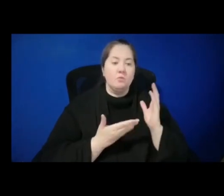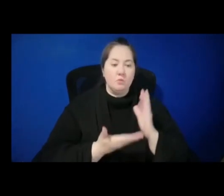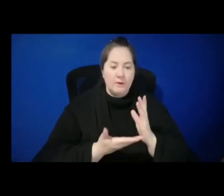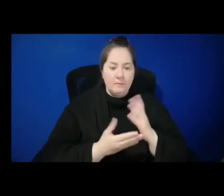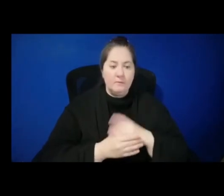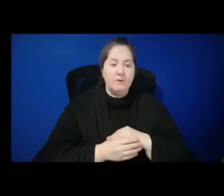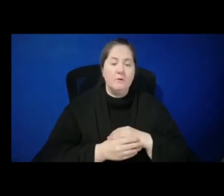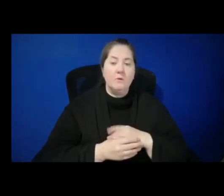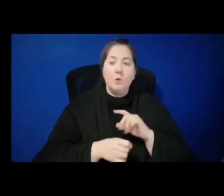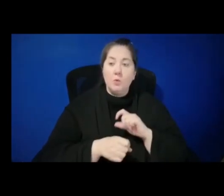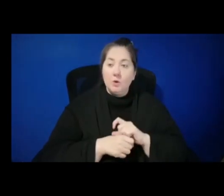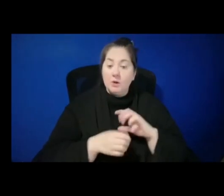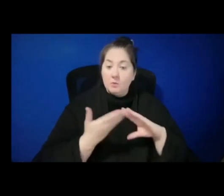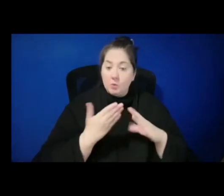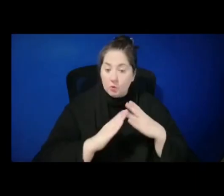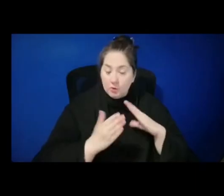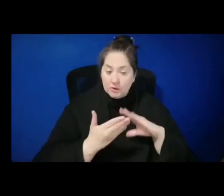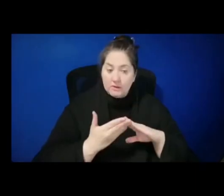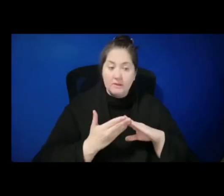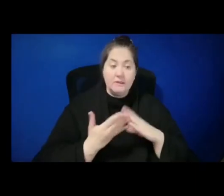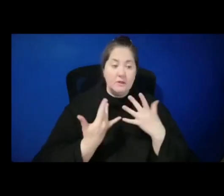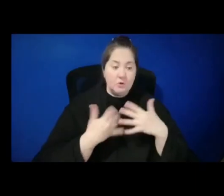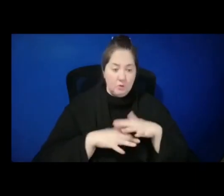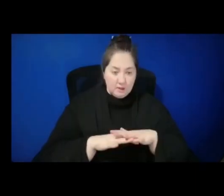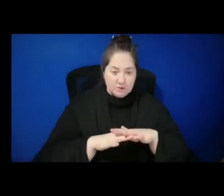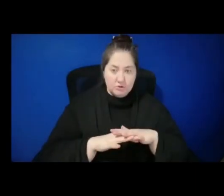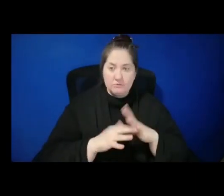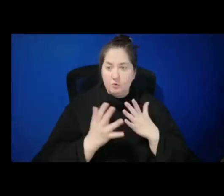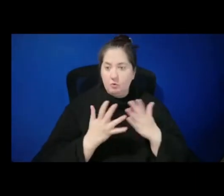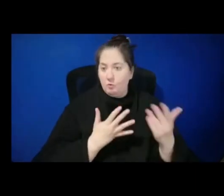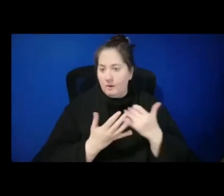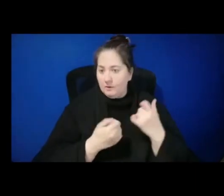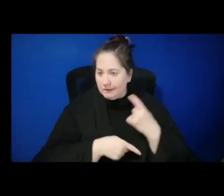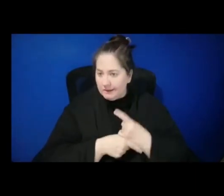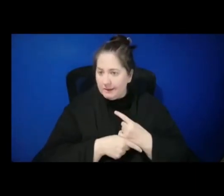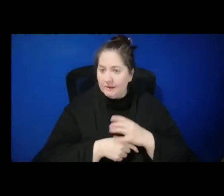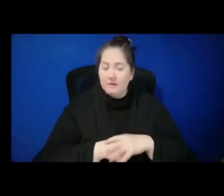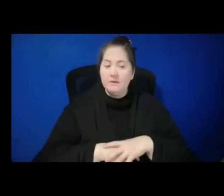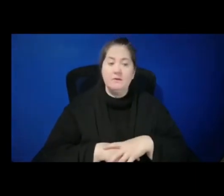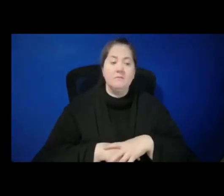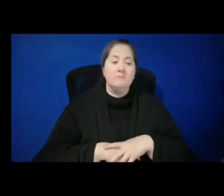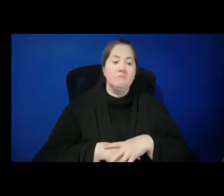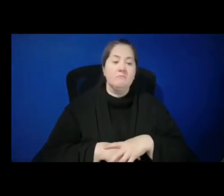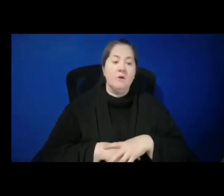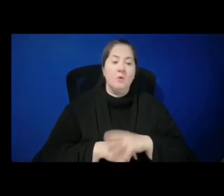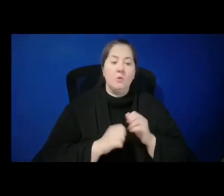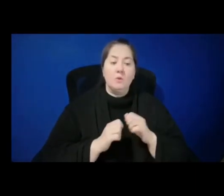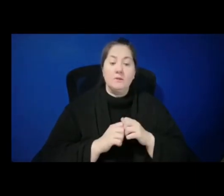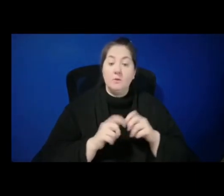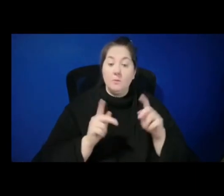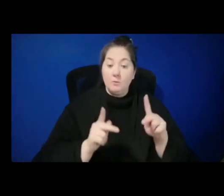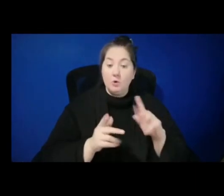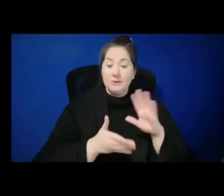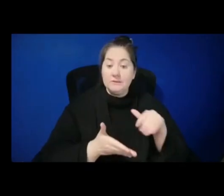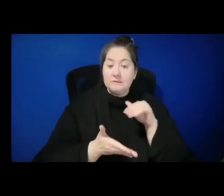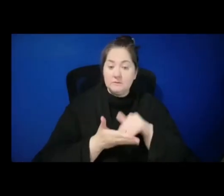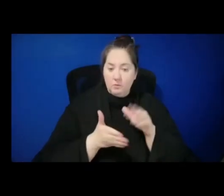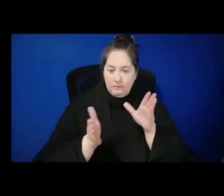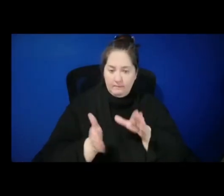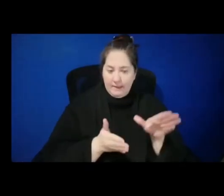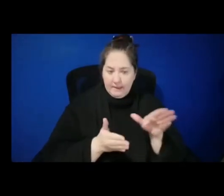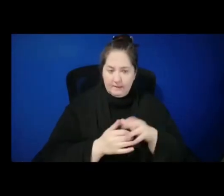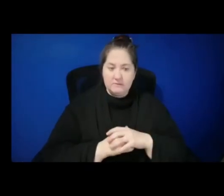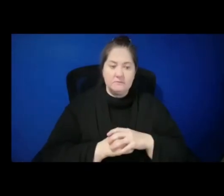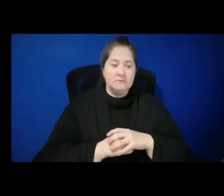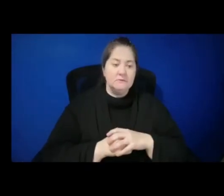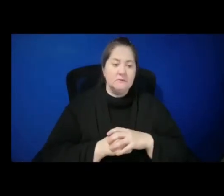we work on community integration throughout the day and also with their person-centered plans. So I was looking